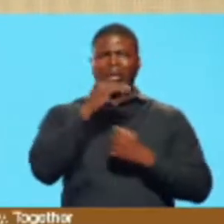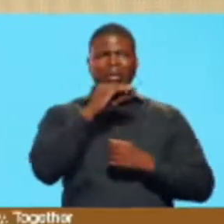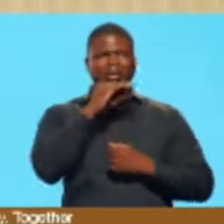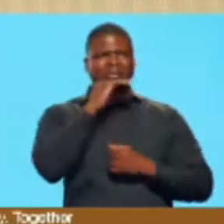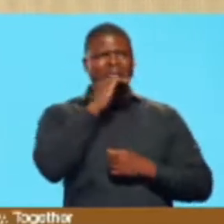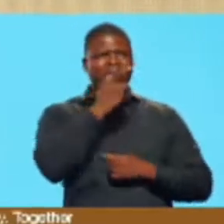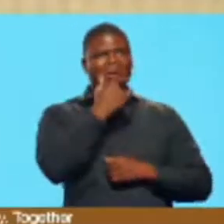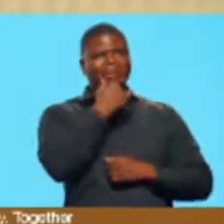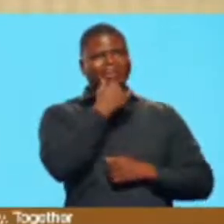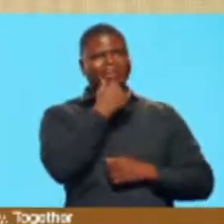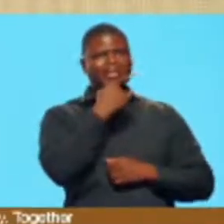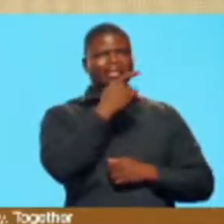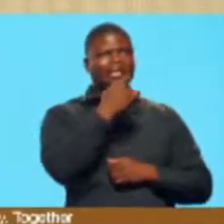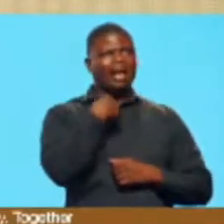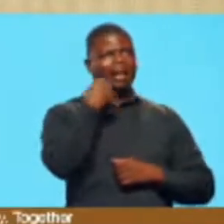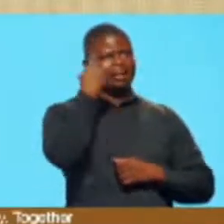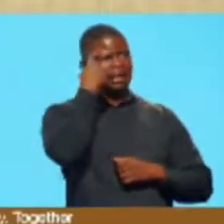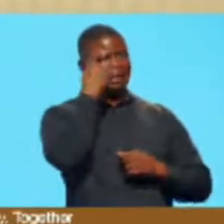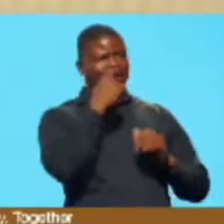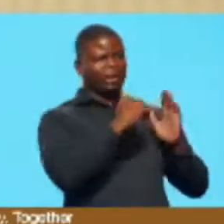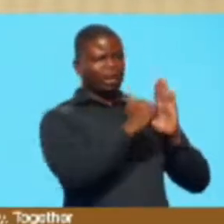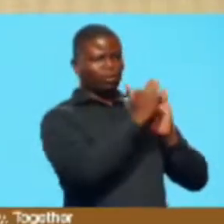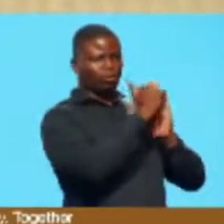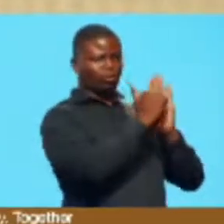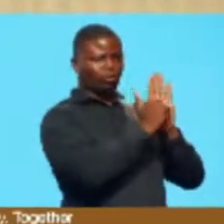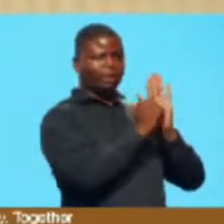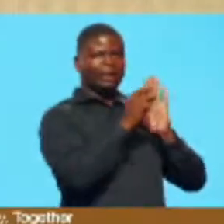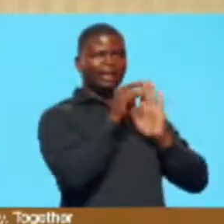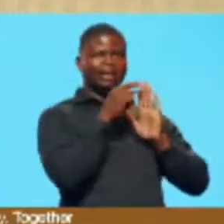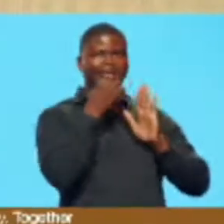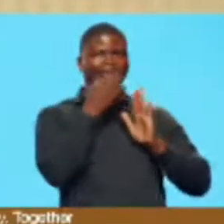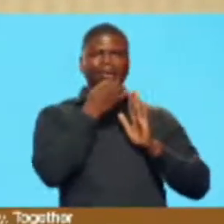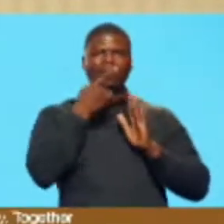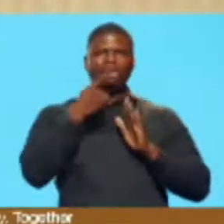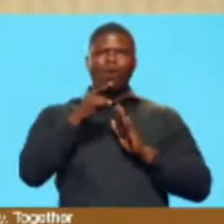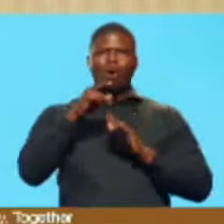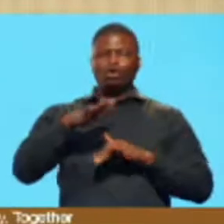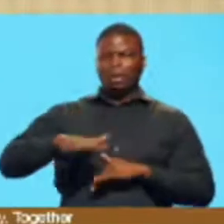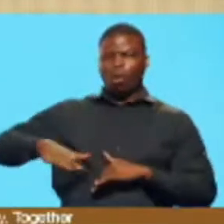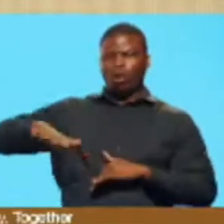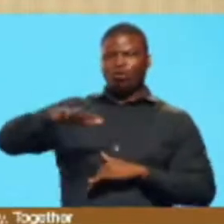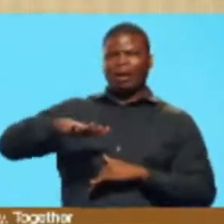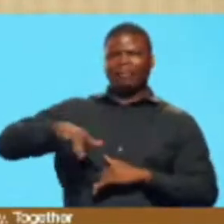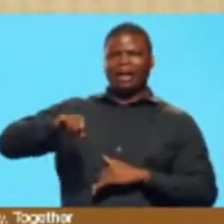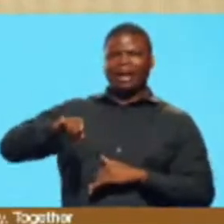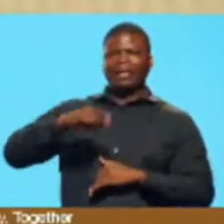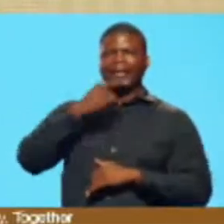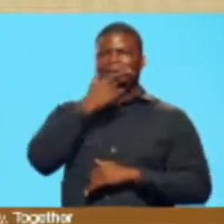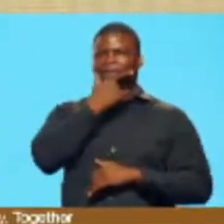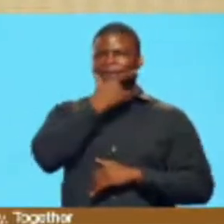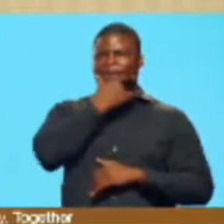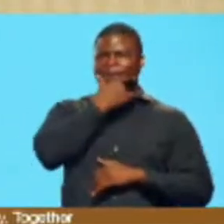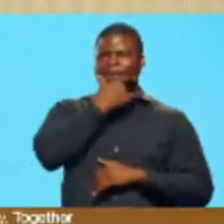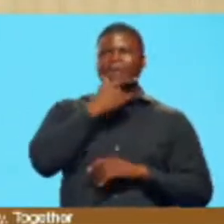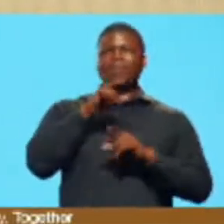this agenda is mainly for demographers, and by and large, those people are